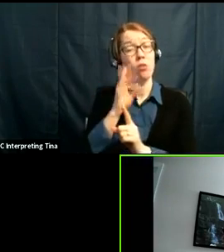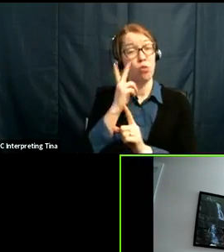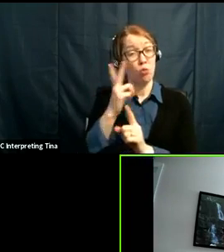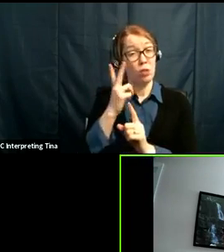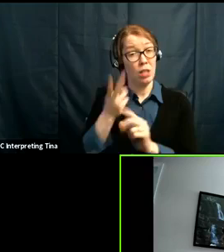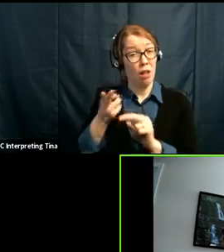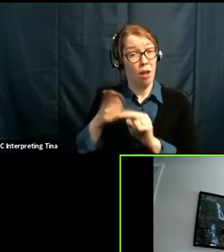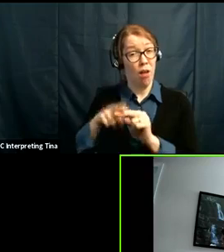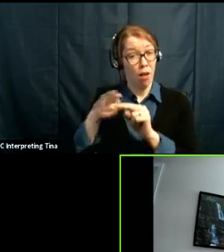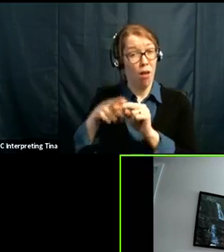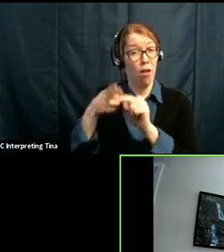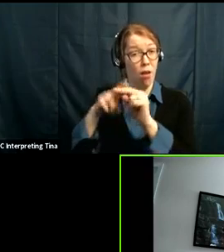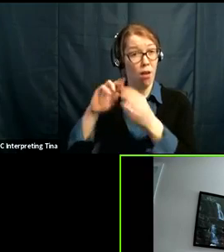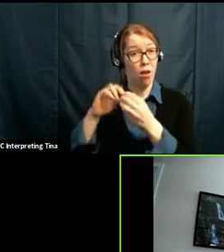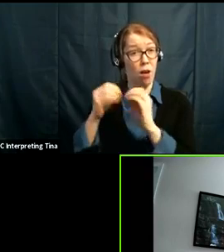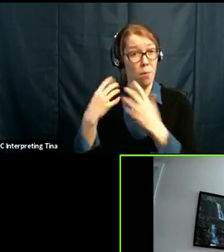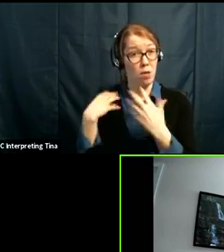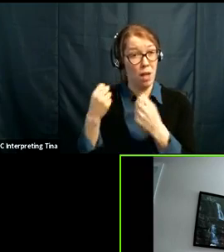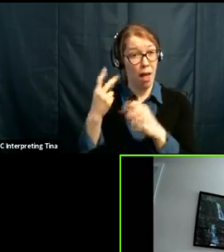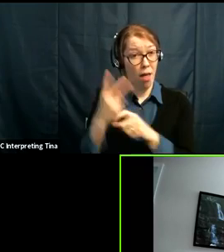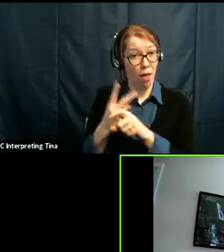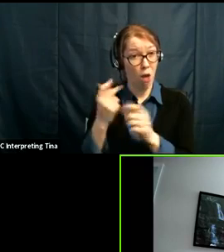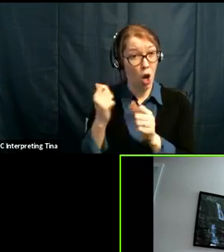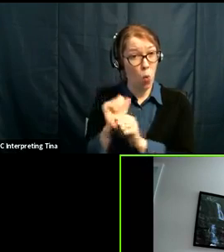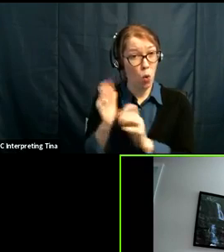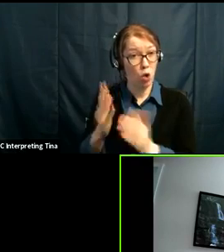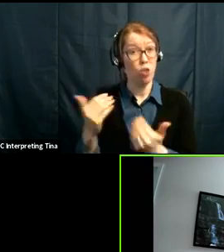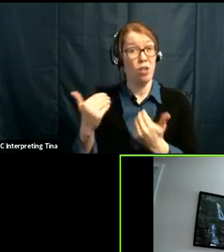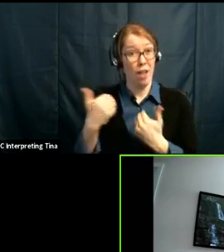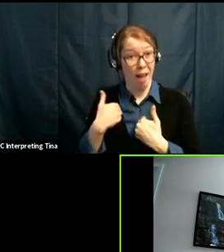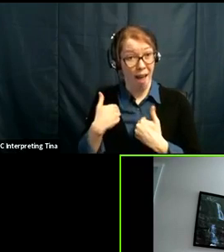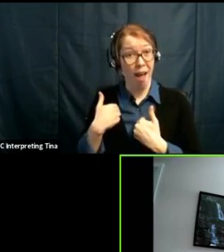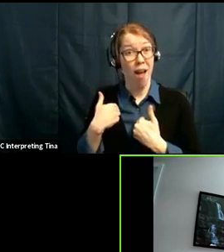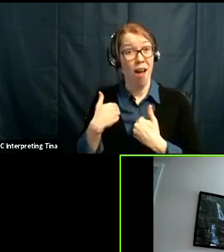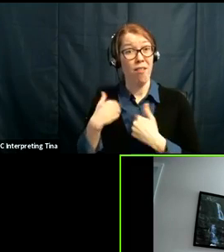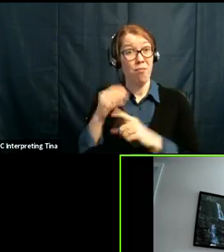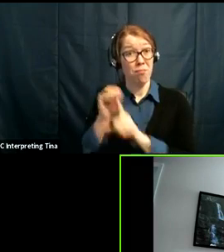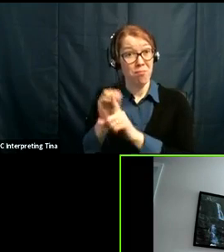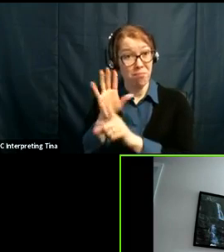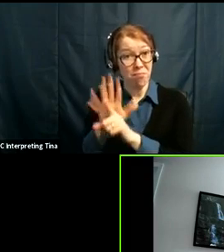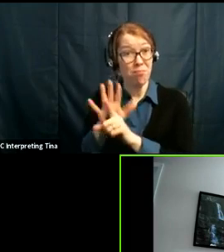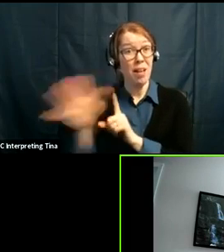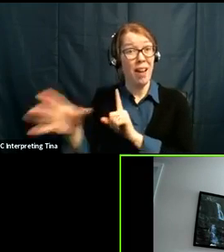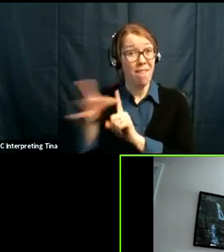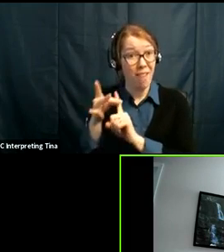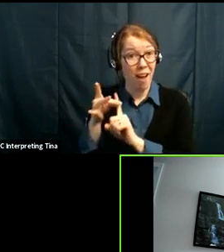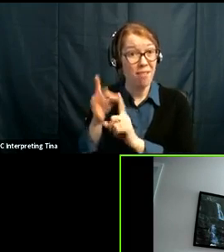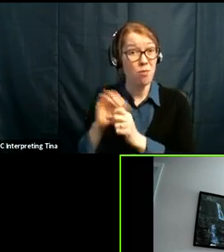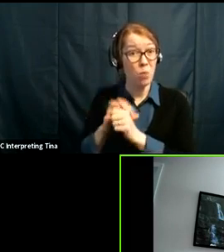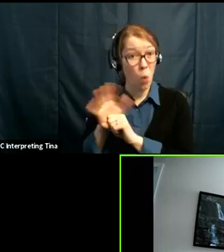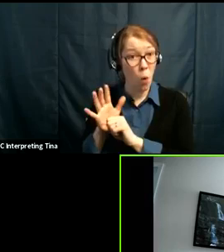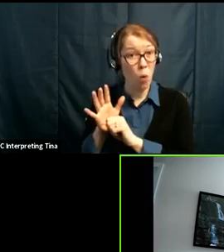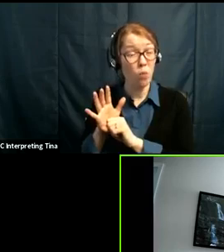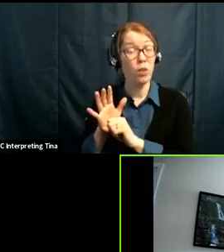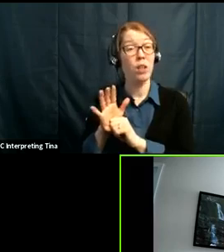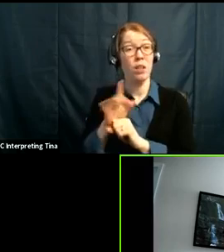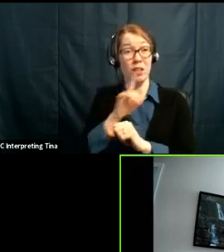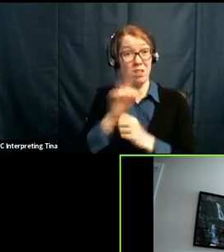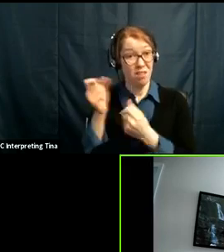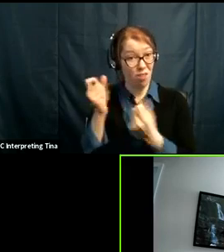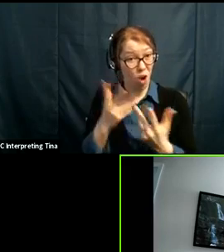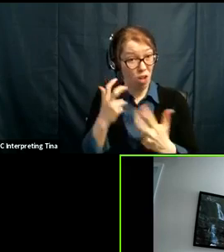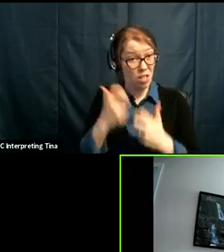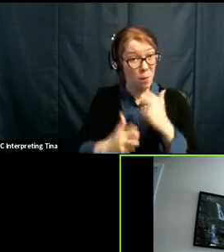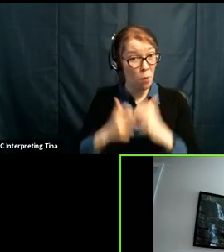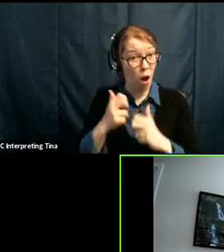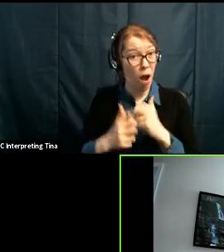of healthcare workers at this point who have been infected or exposed? And is that causing